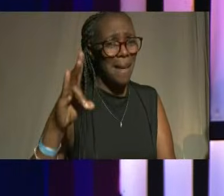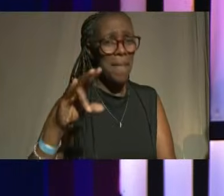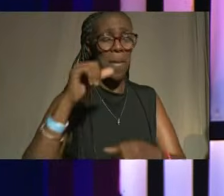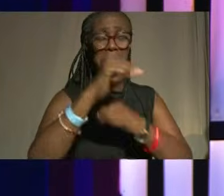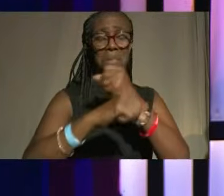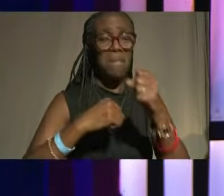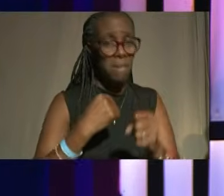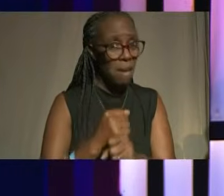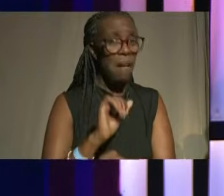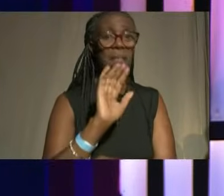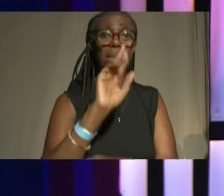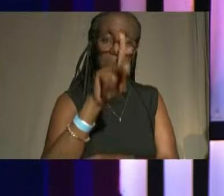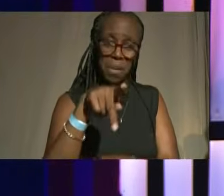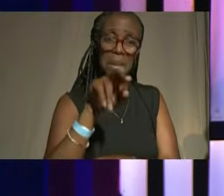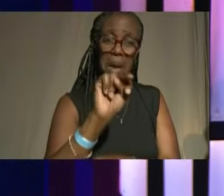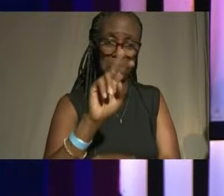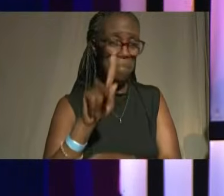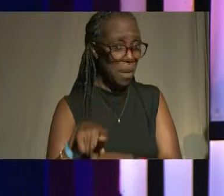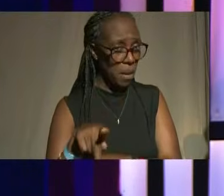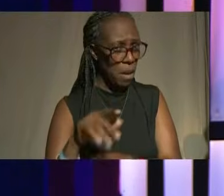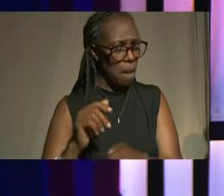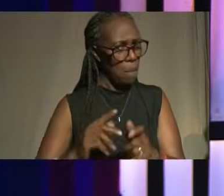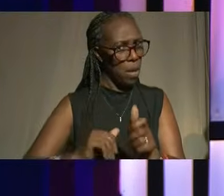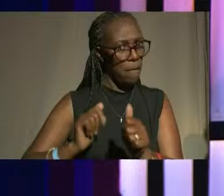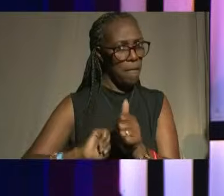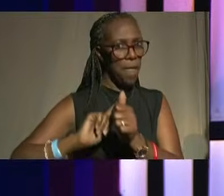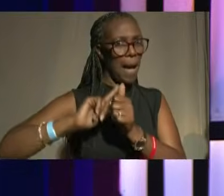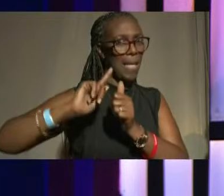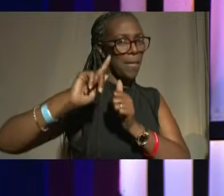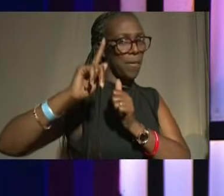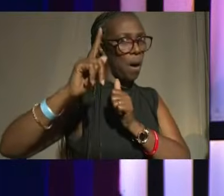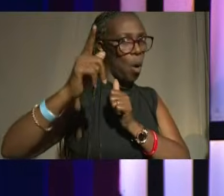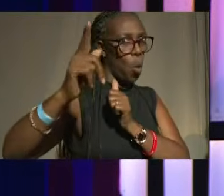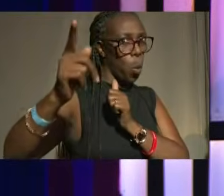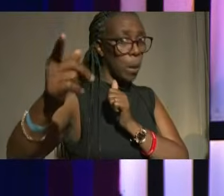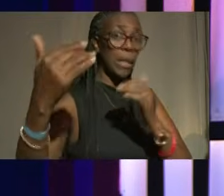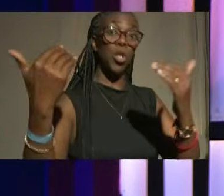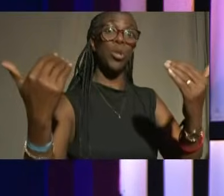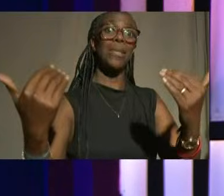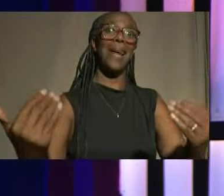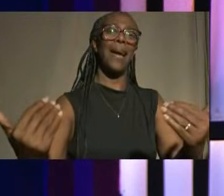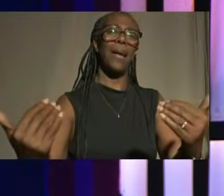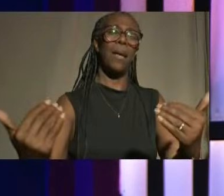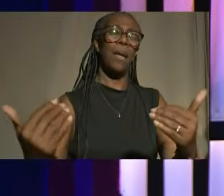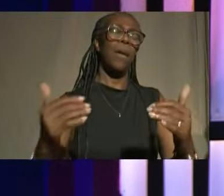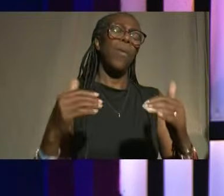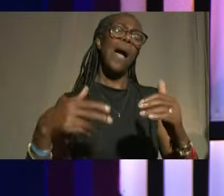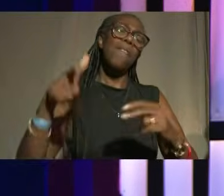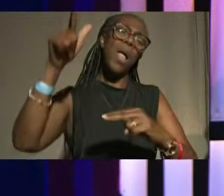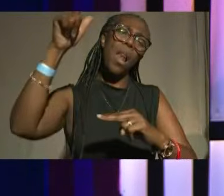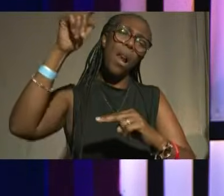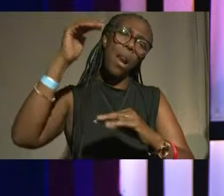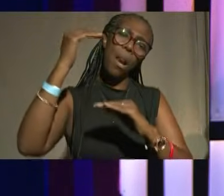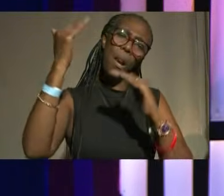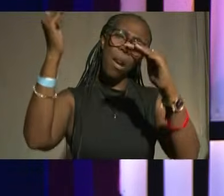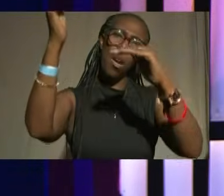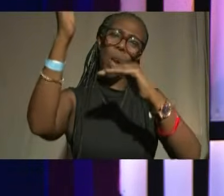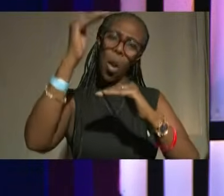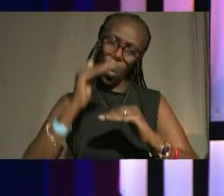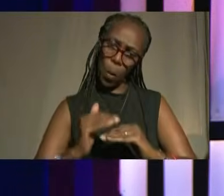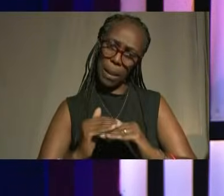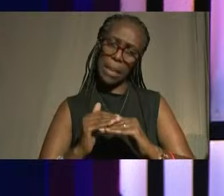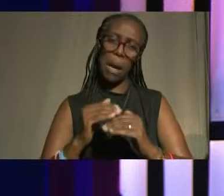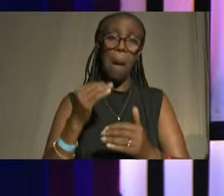administration. Fast forward to today, 2025, we have the lowest poverty rate, we have the lowest unemployment